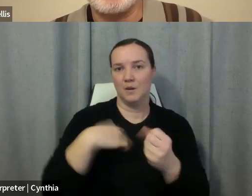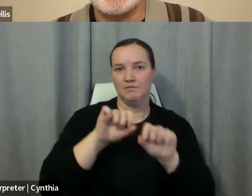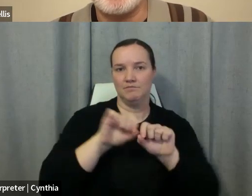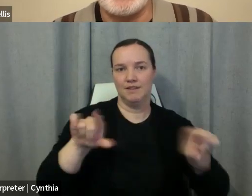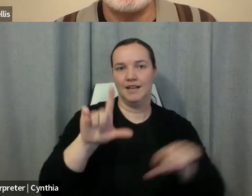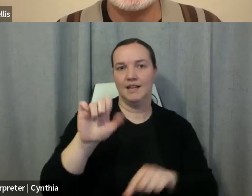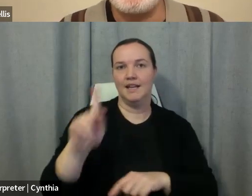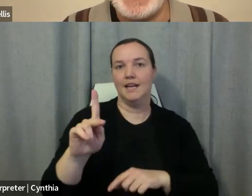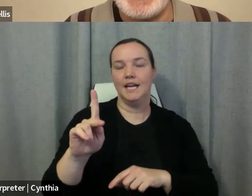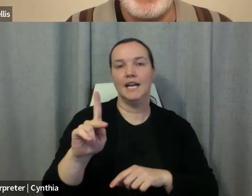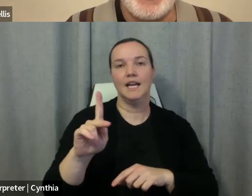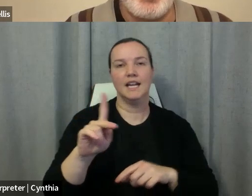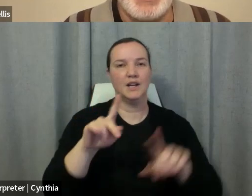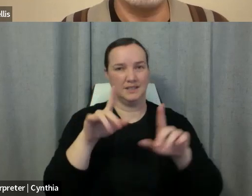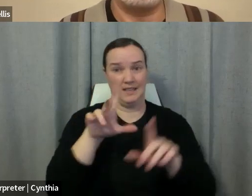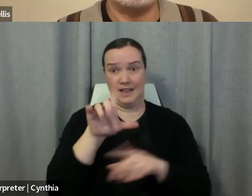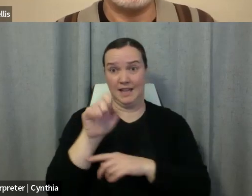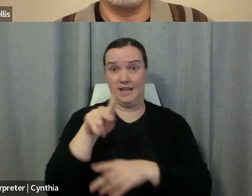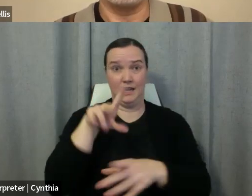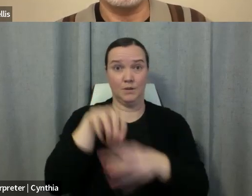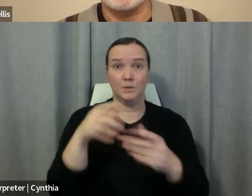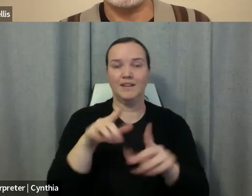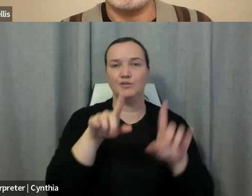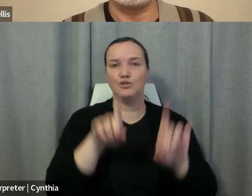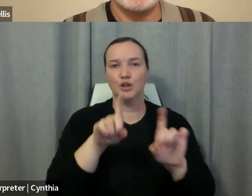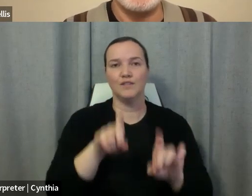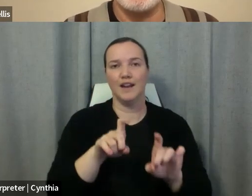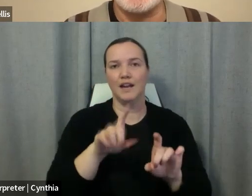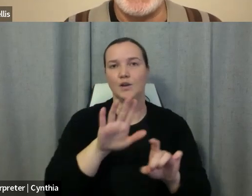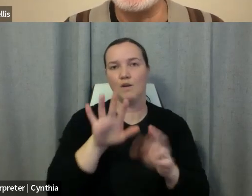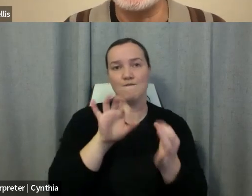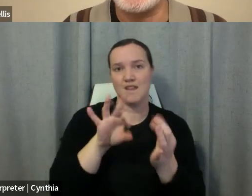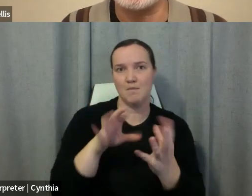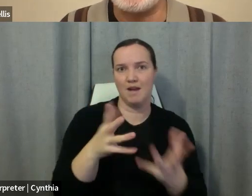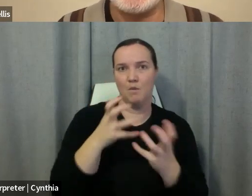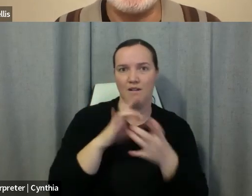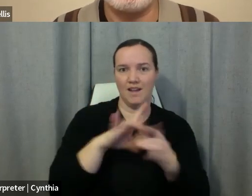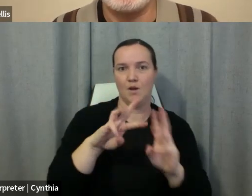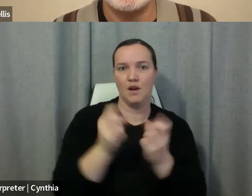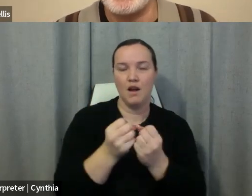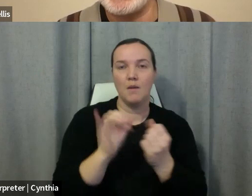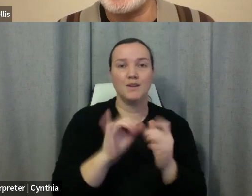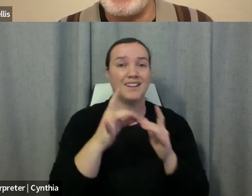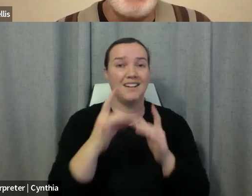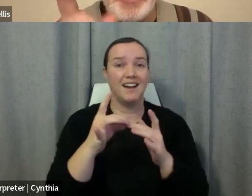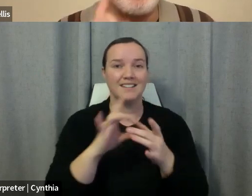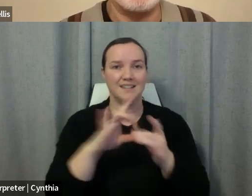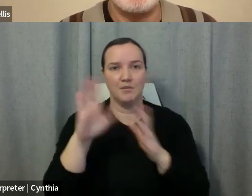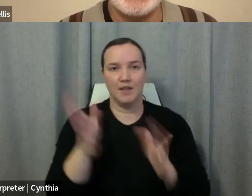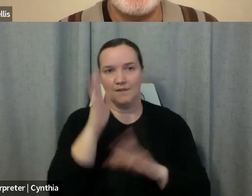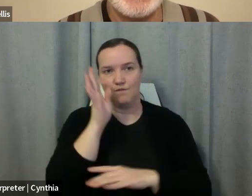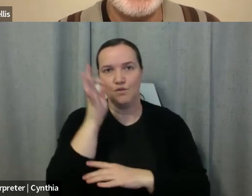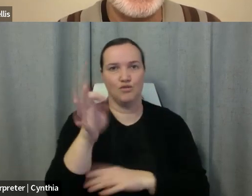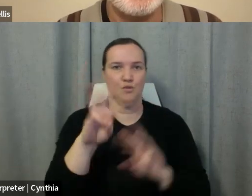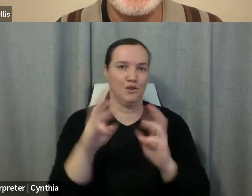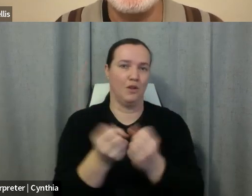to complete a brief survey. We want your feedback on these workshops and your guidance as we plan future ones. Very, very important.